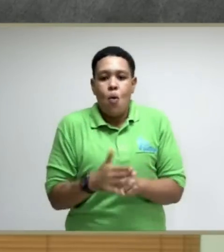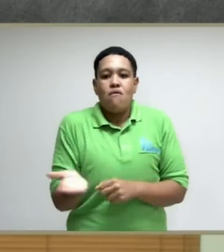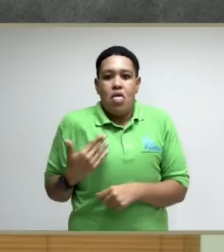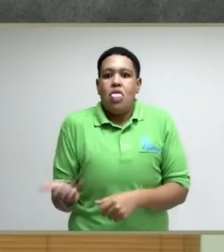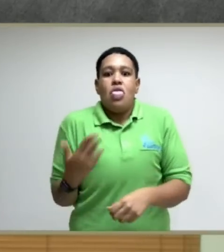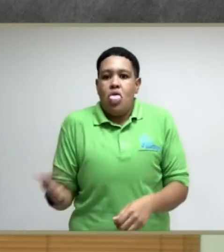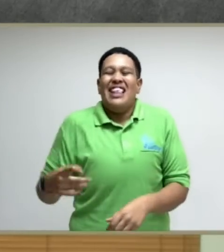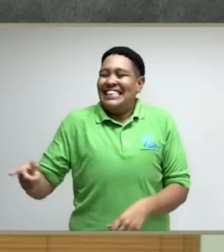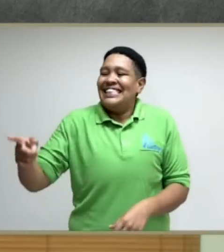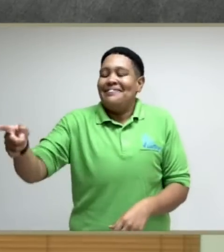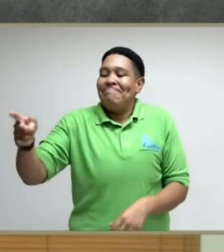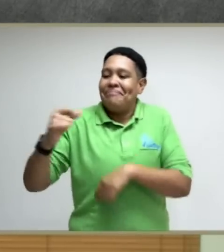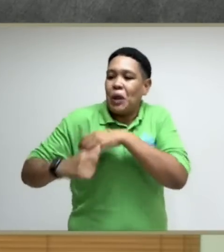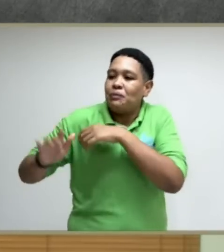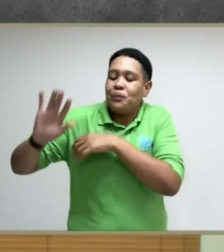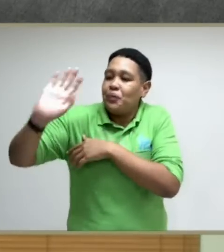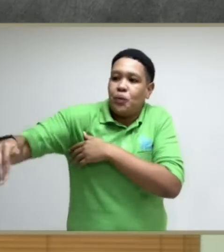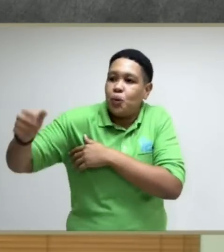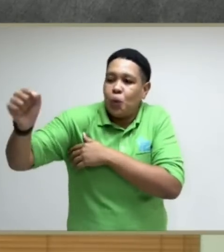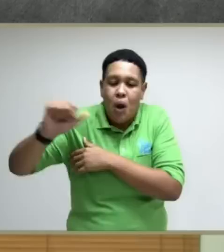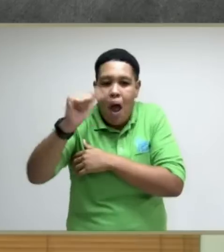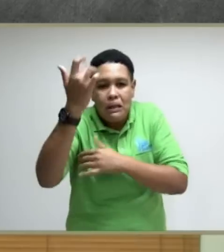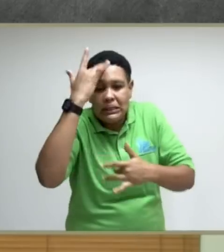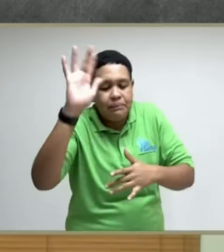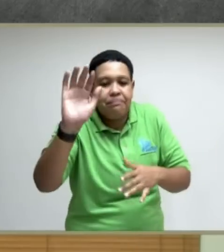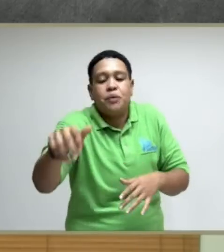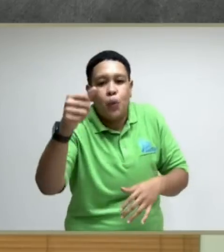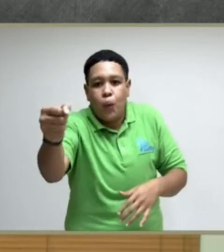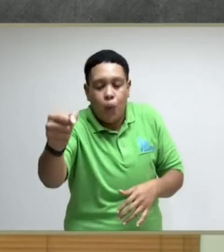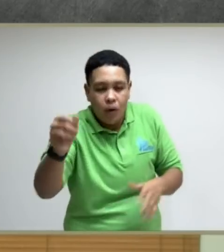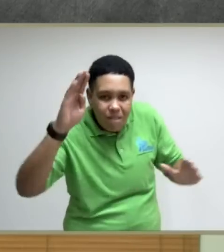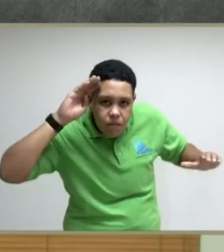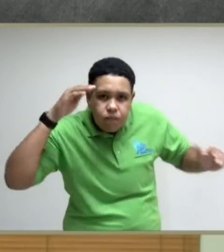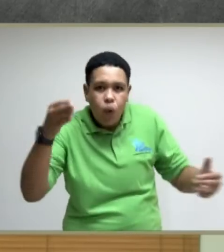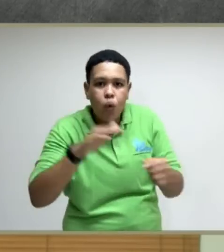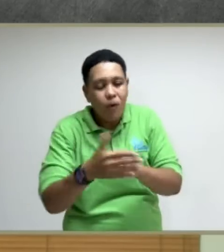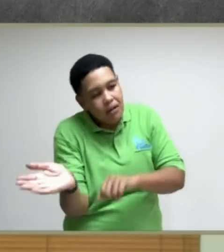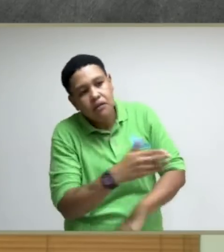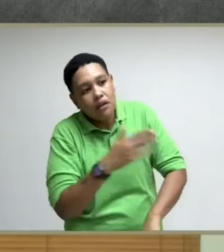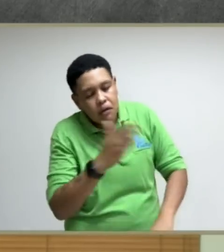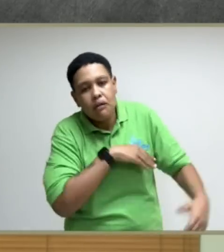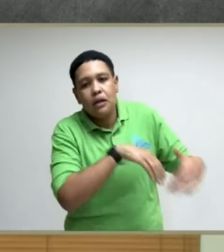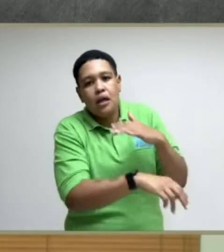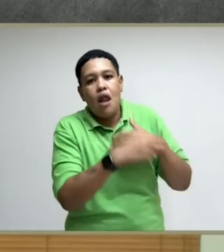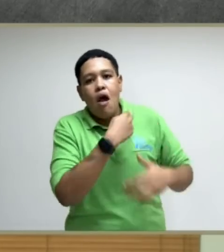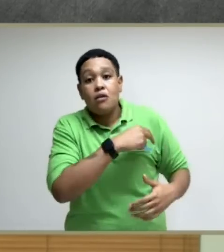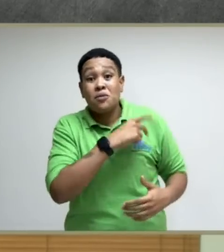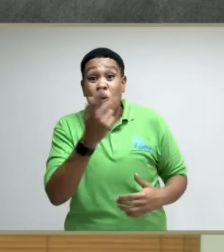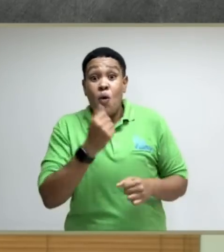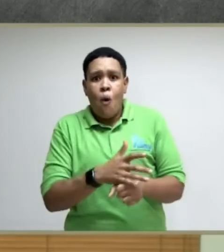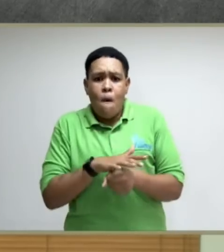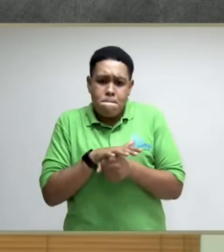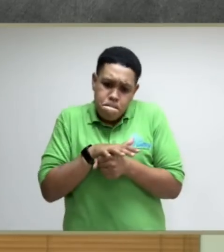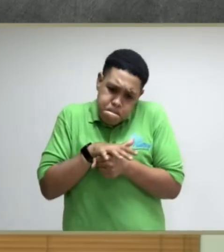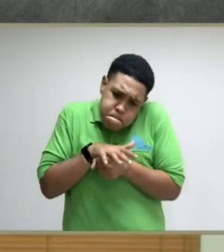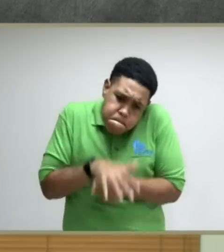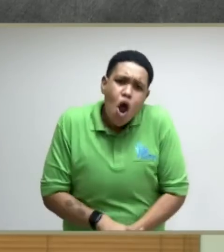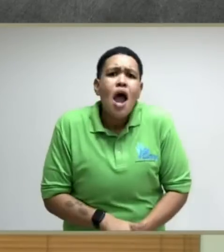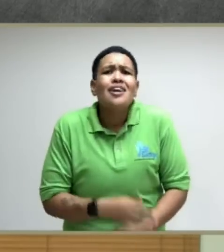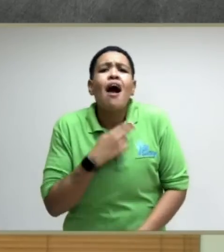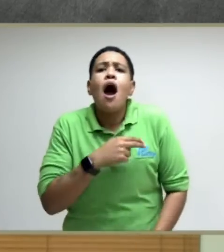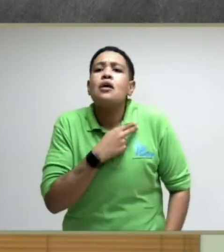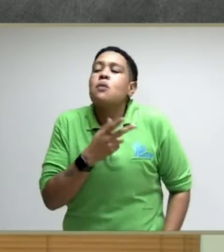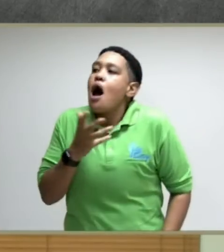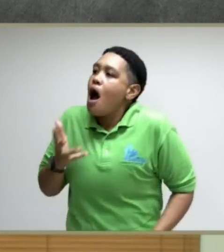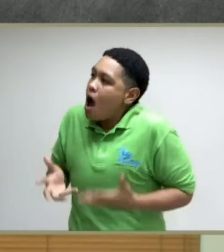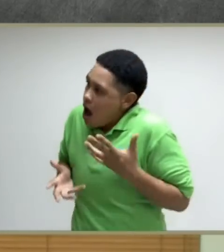that require this care in hospital. And so that puts a significant amount of pressure on the hospital